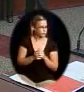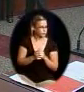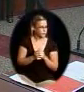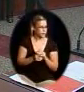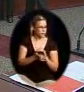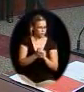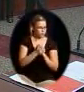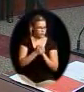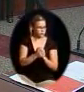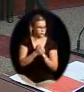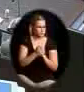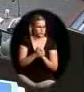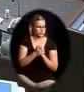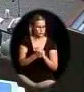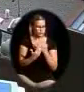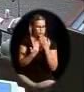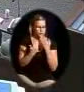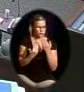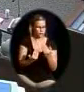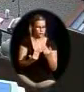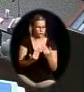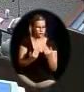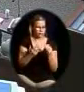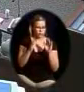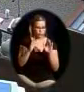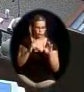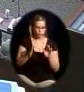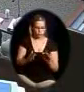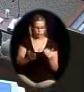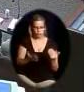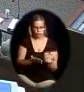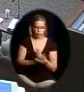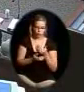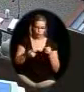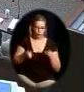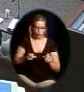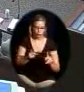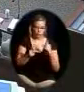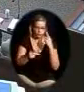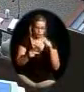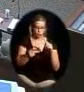like to congratulate you and thank you for this great new opportunity for our students.